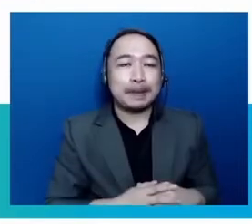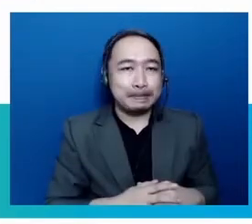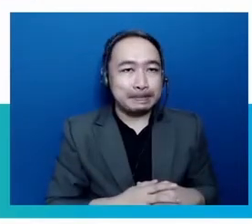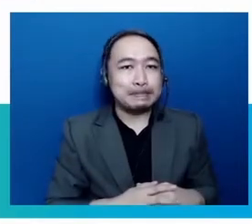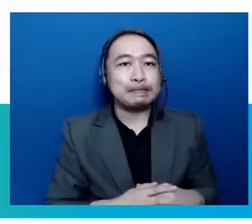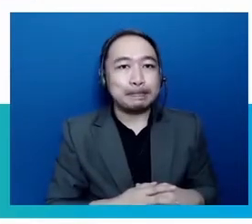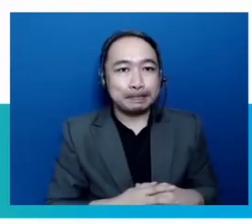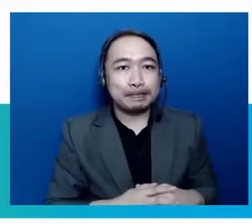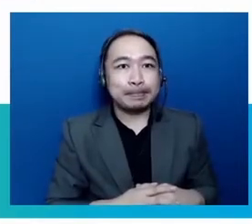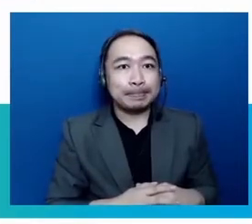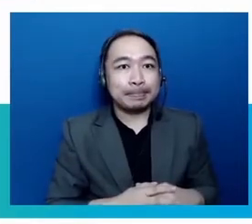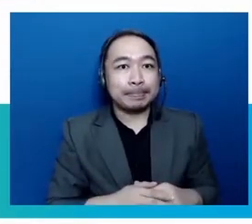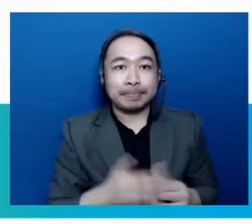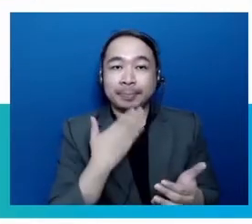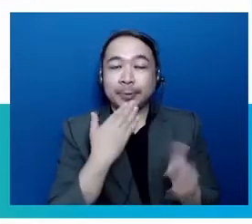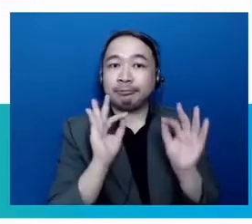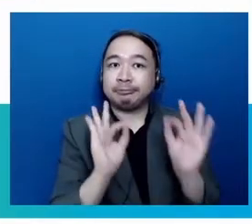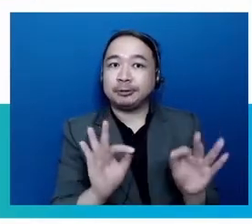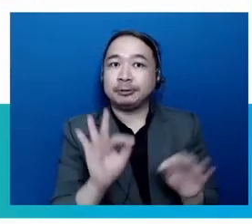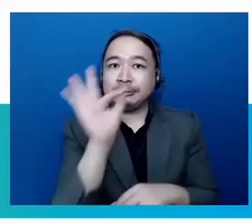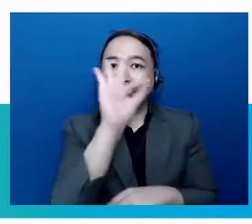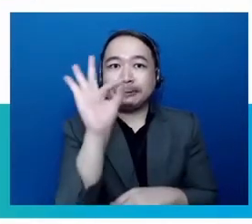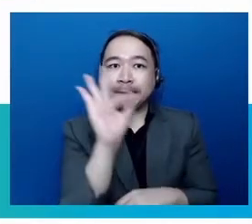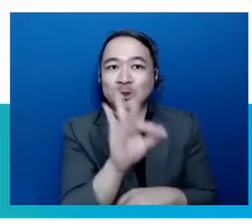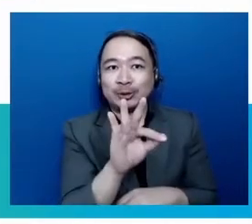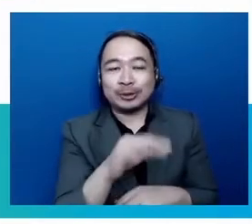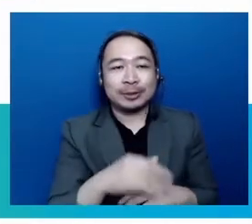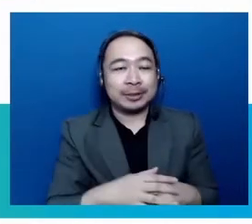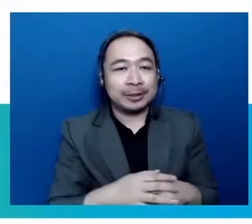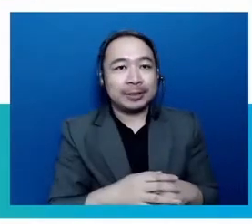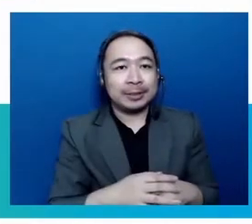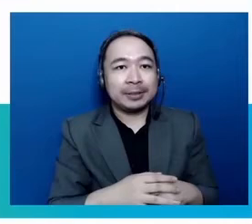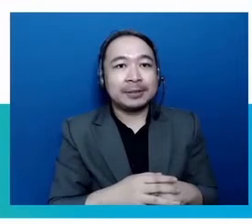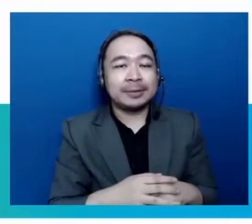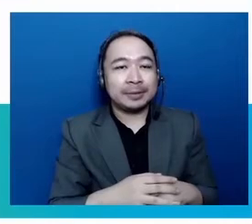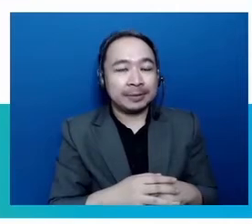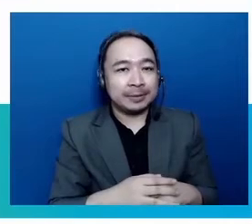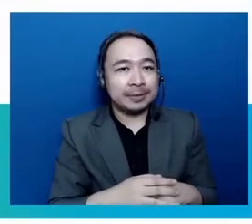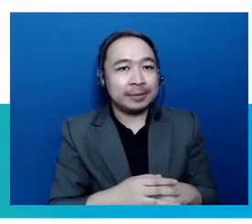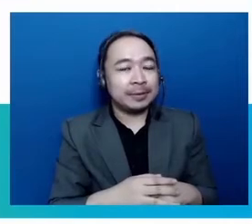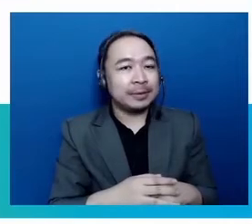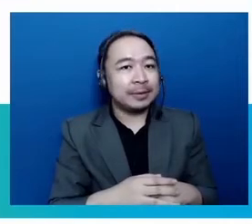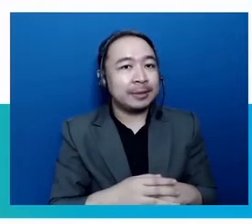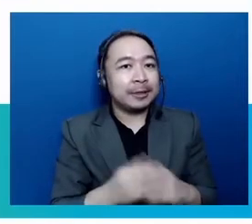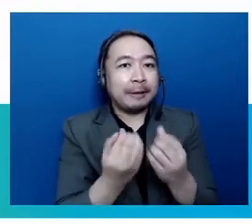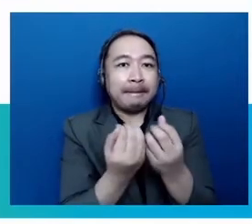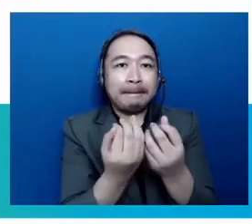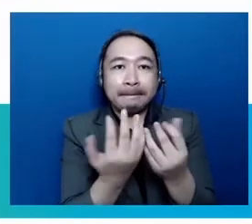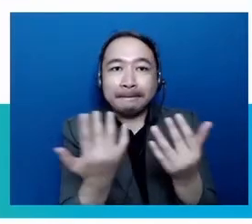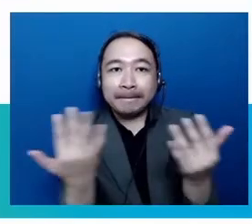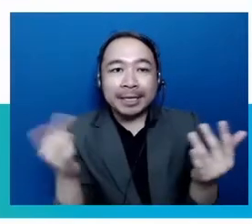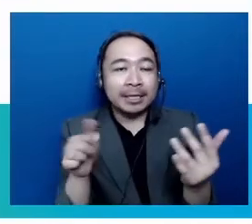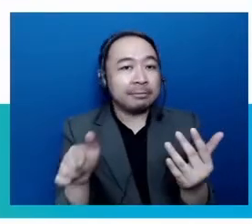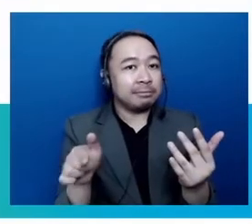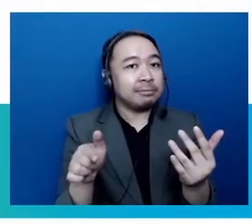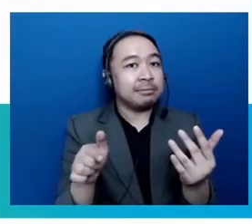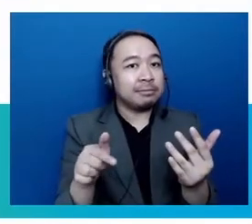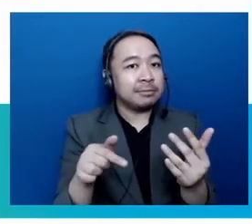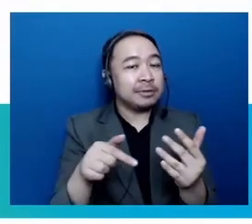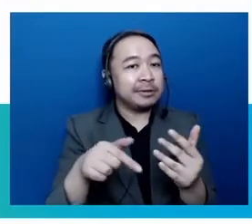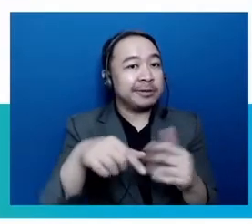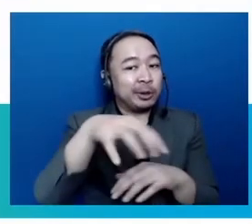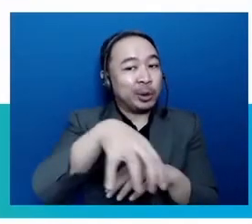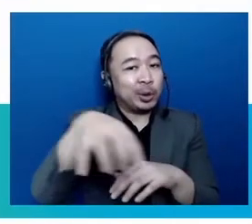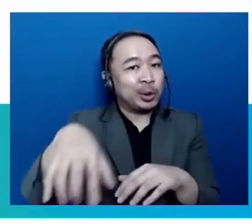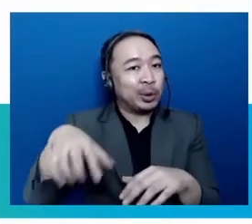It's a good question, because certainly often many projects within this area will not in itself